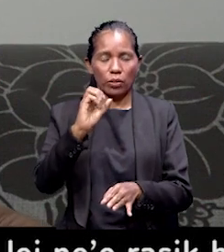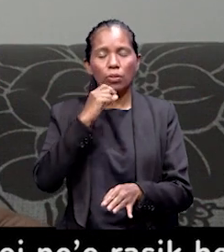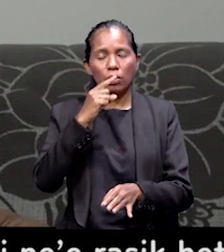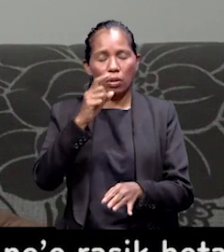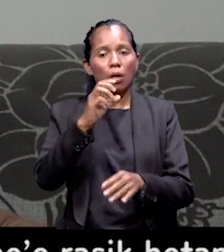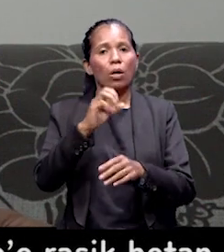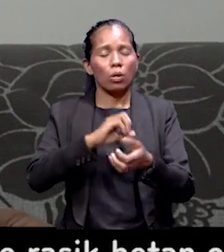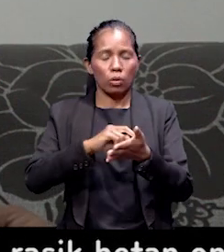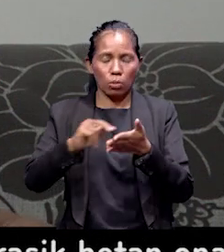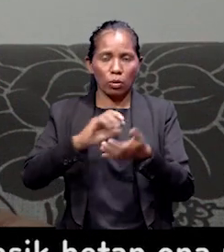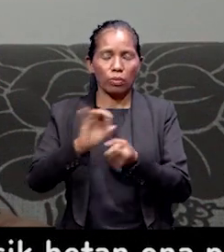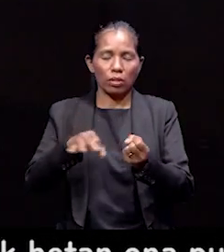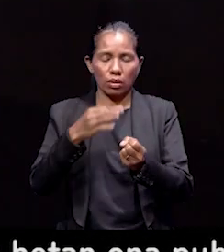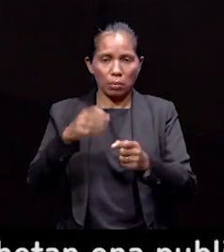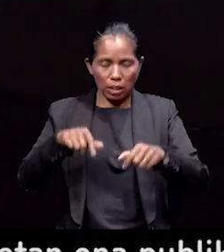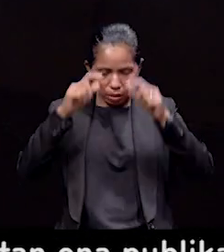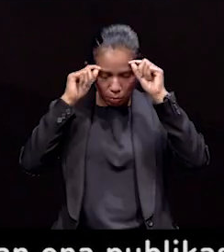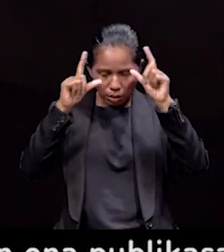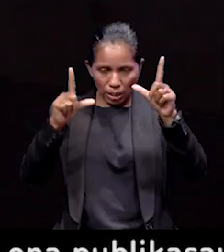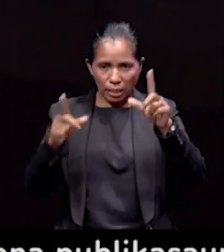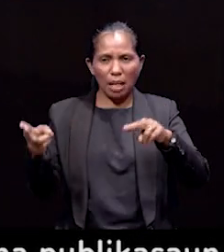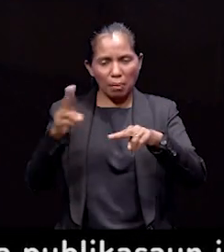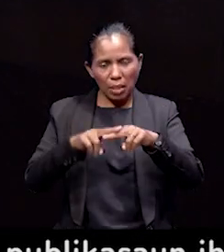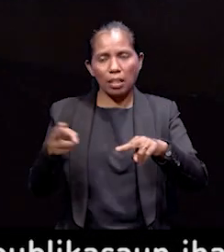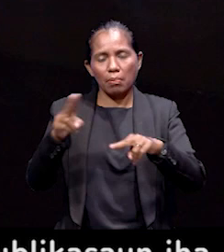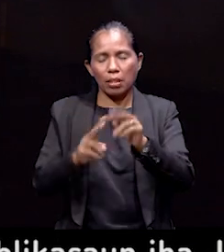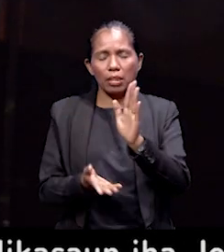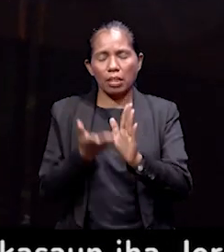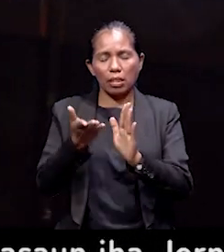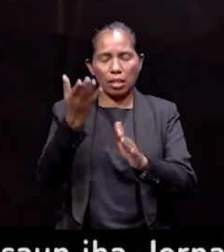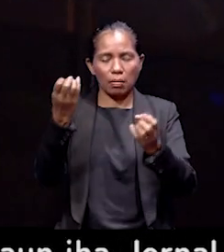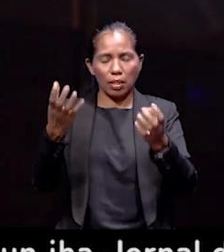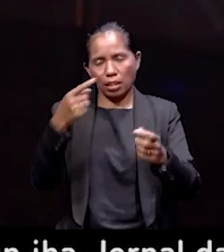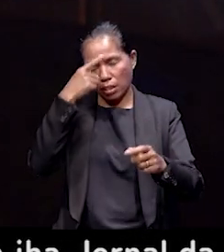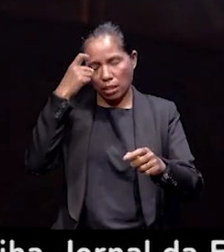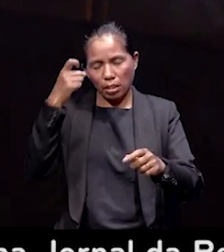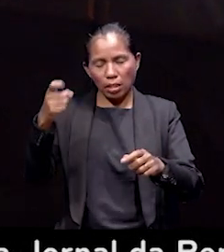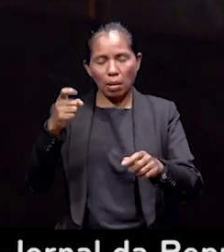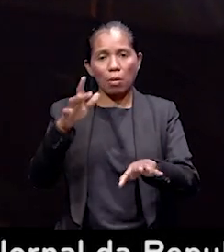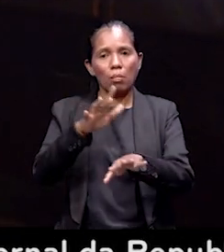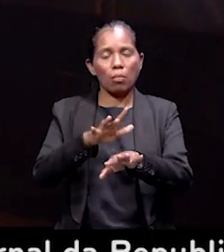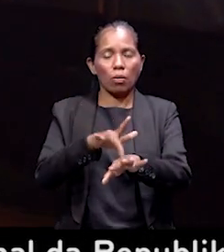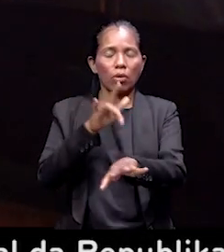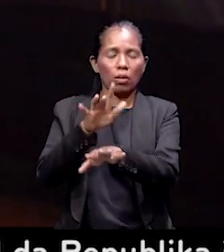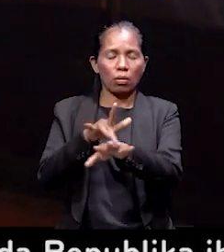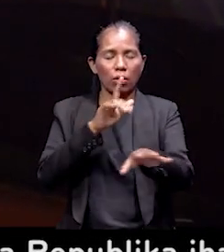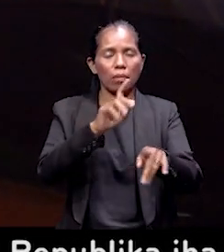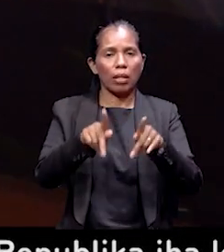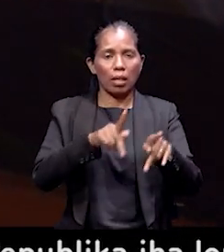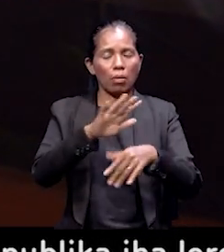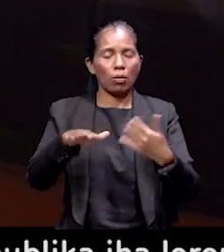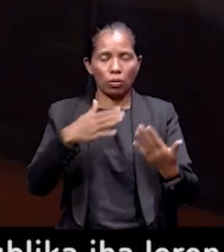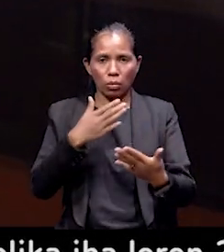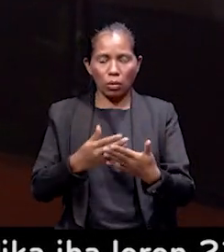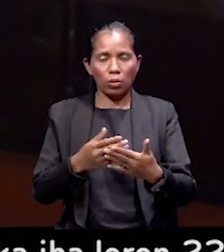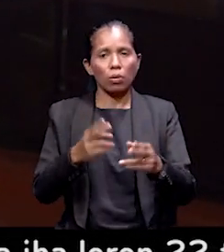Timor-Leste, loron baloron aumenta babebeik, tama propagação vírus COVID-19 no variante Fong Delta, daitu sema ida ba emaseluk lalais